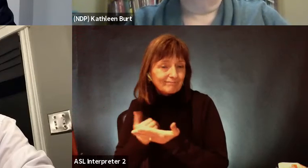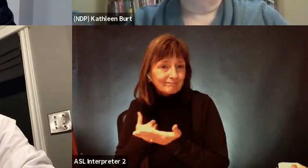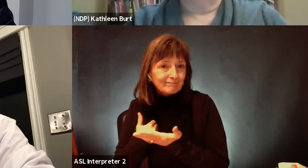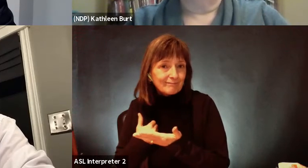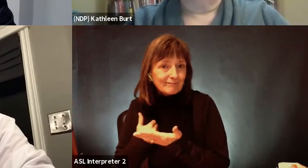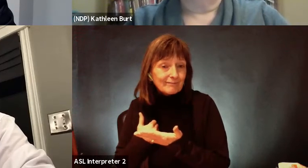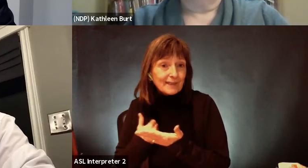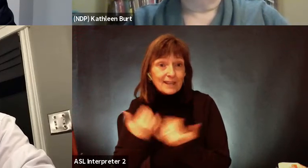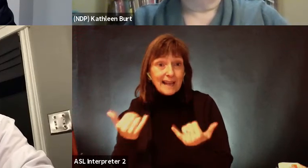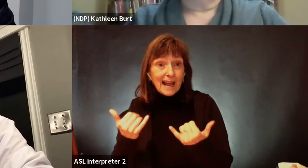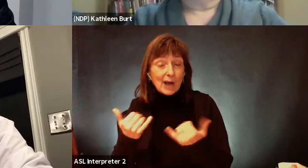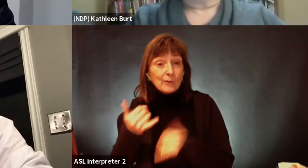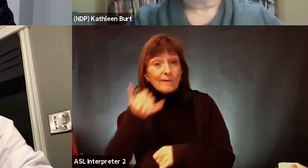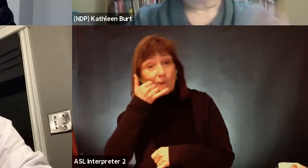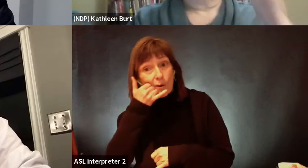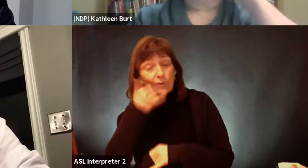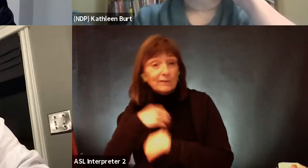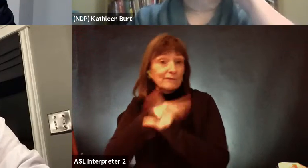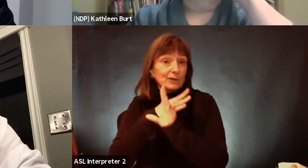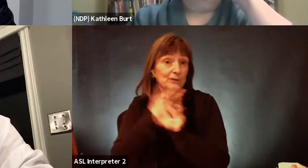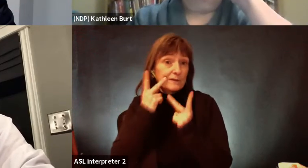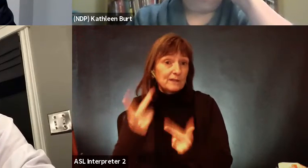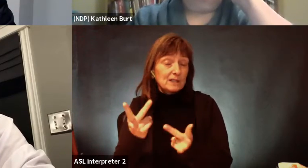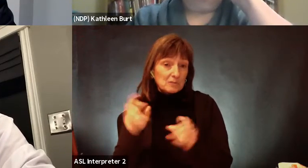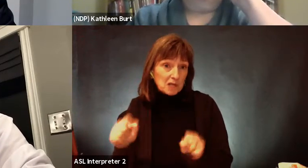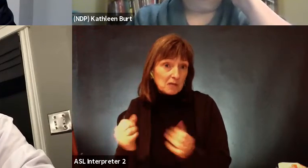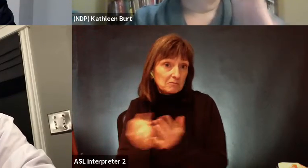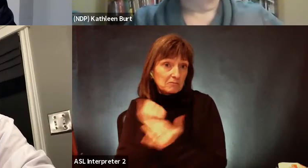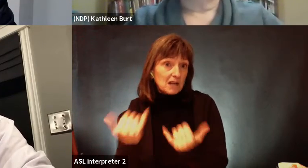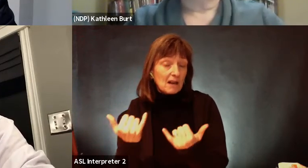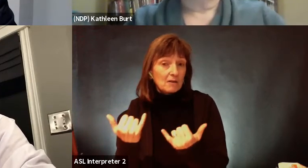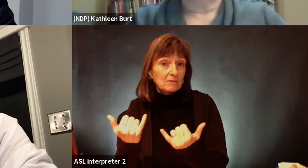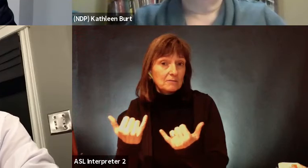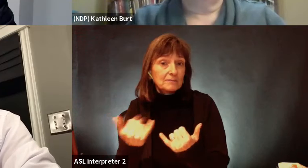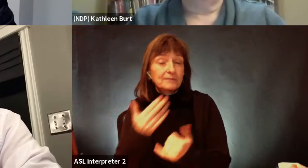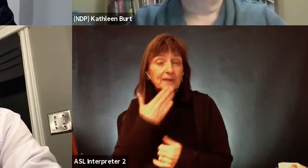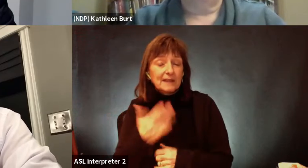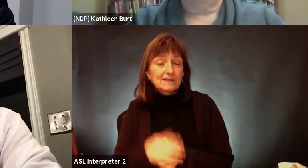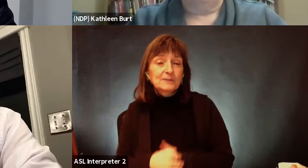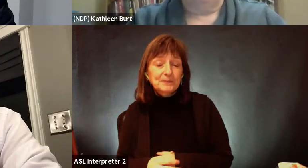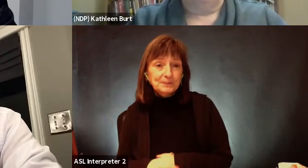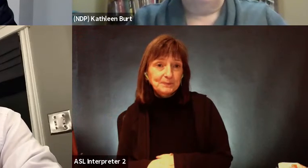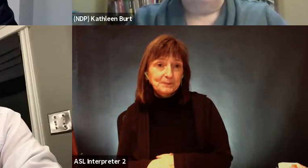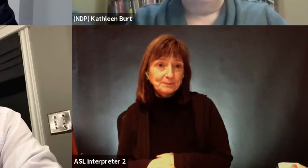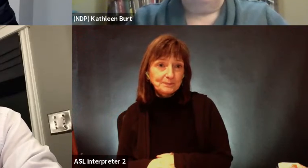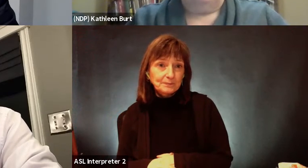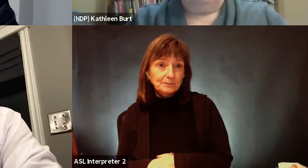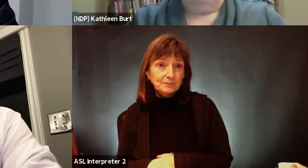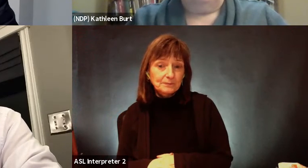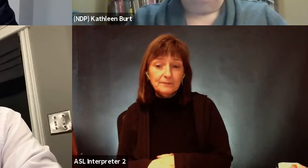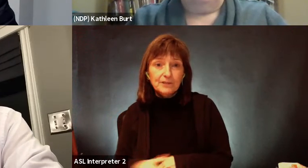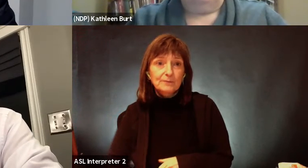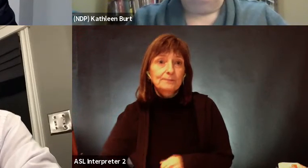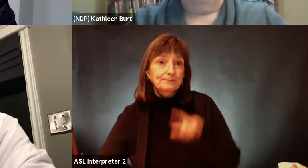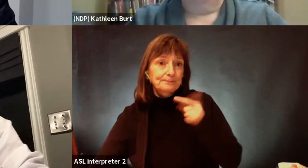virtual visits and phone consultations with our medical providers. Thanks, Ian. Thank you, Ken.